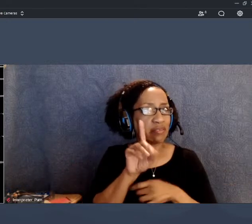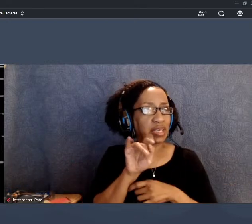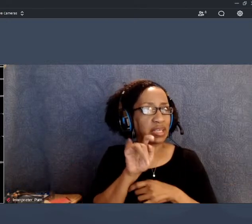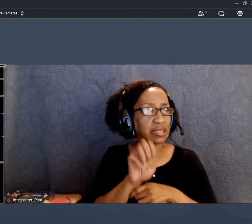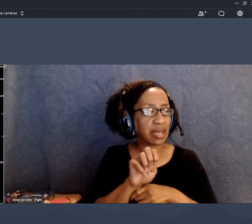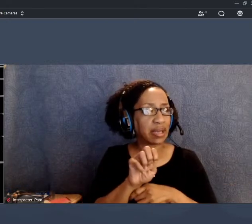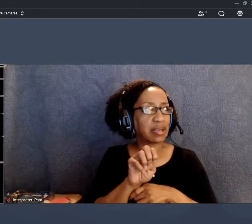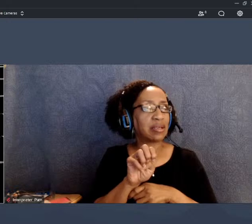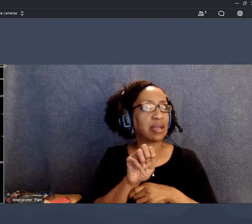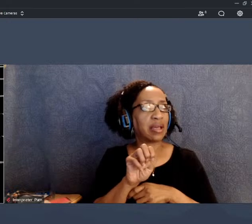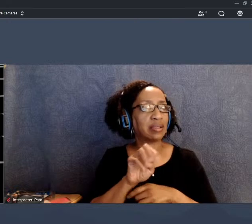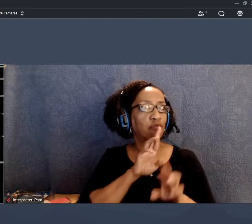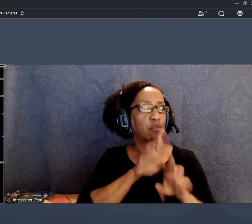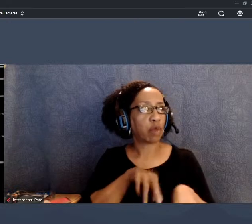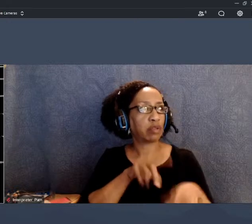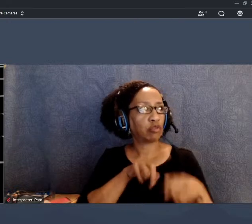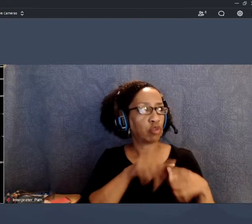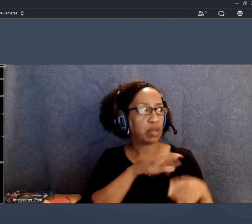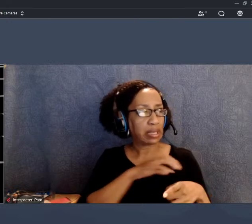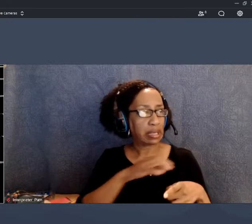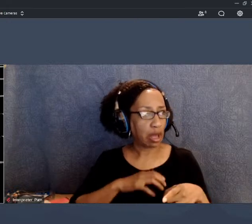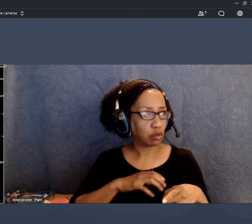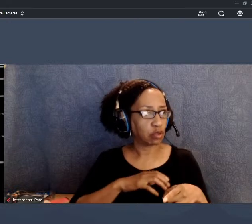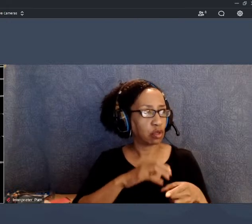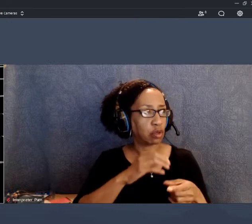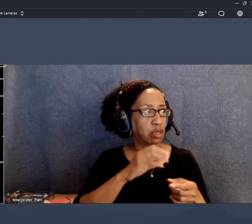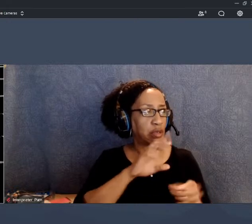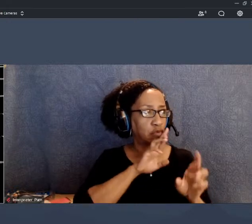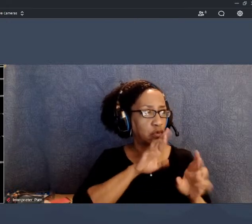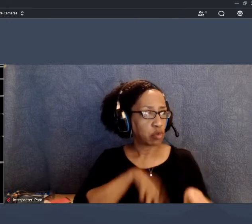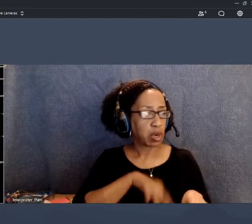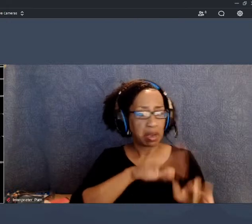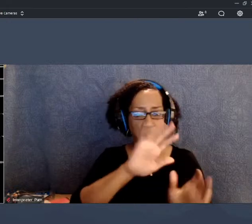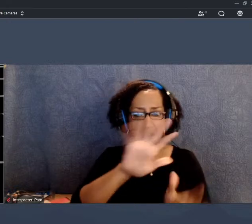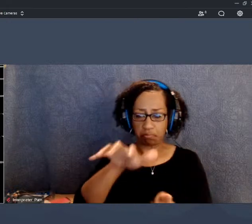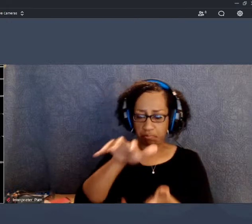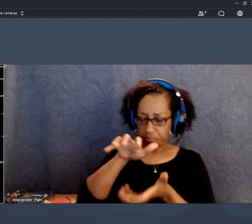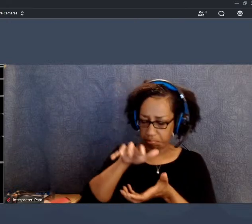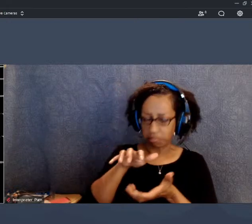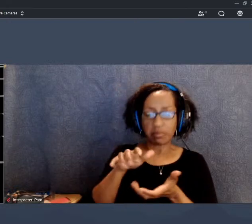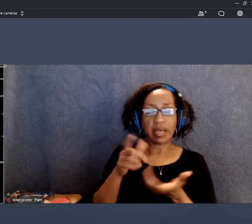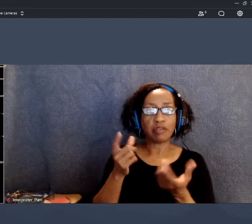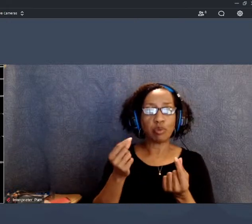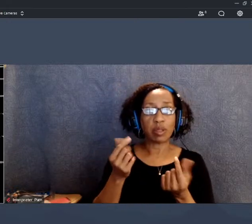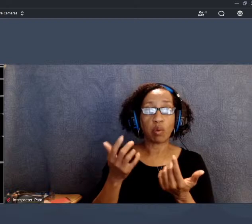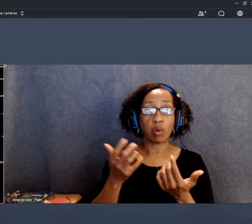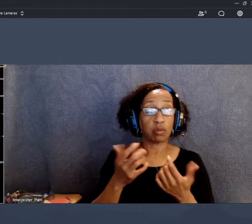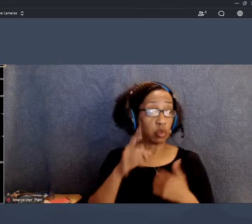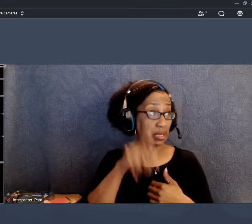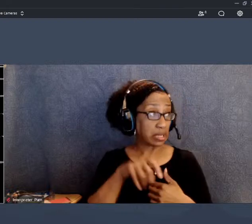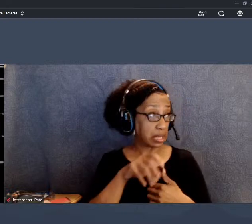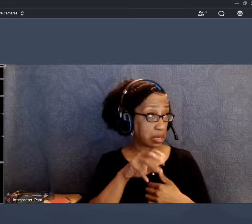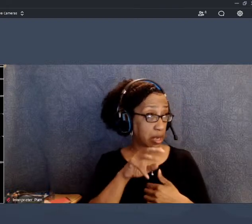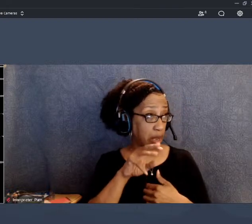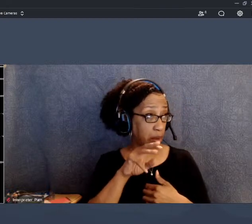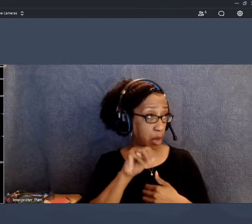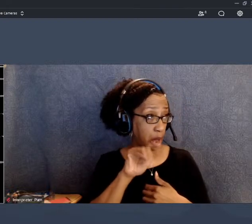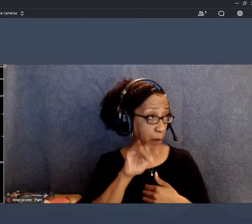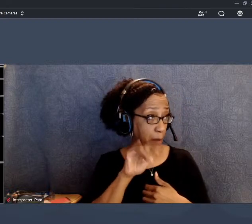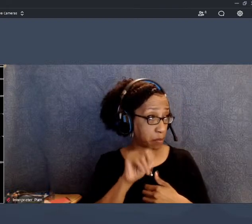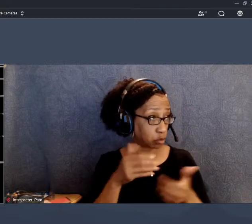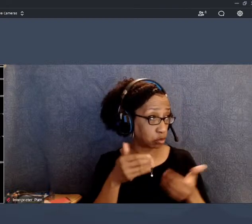council, and then the council can take that information and do what it wants. Okay, do I need a motion to do that, or?